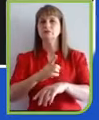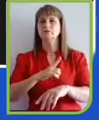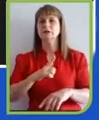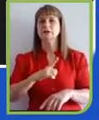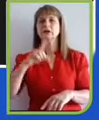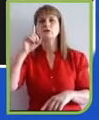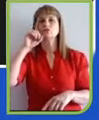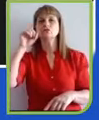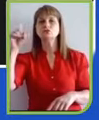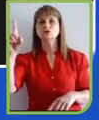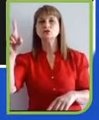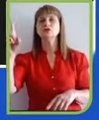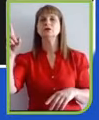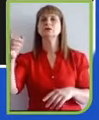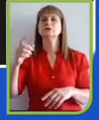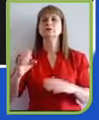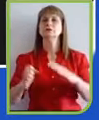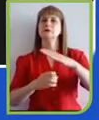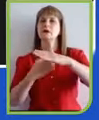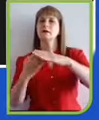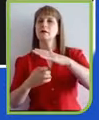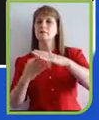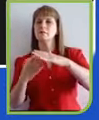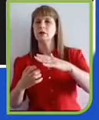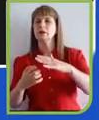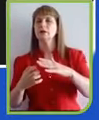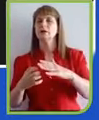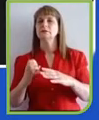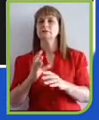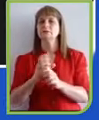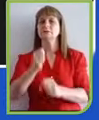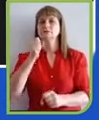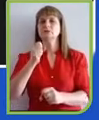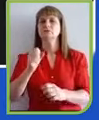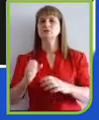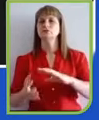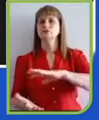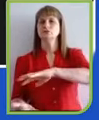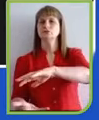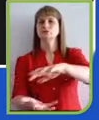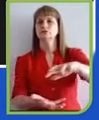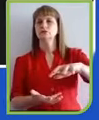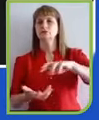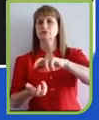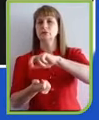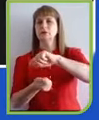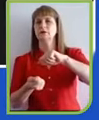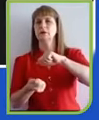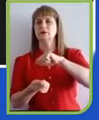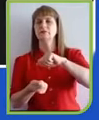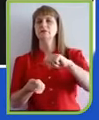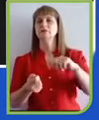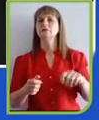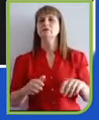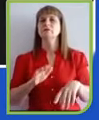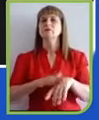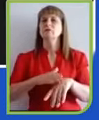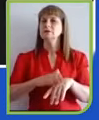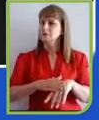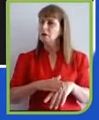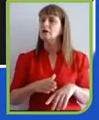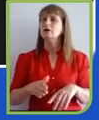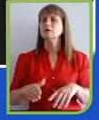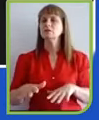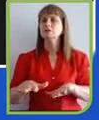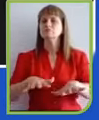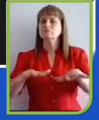a hashtag The Day of the Sustainability in which we are doing a great mobilization. There are more than 150